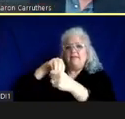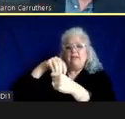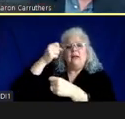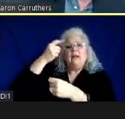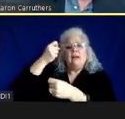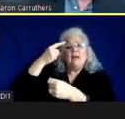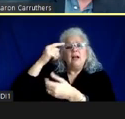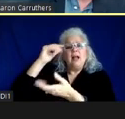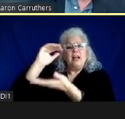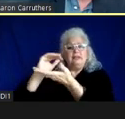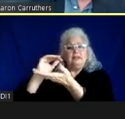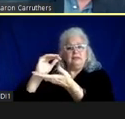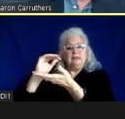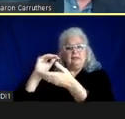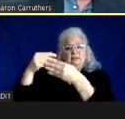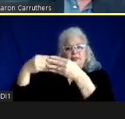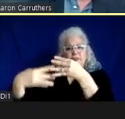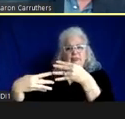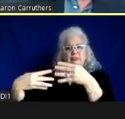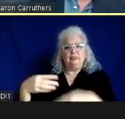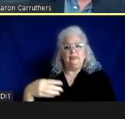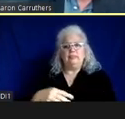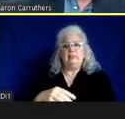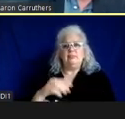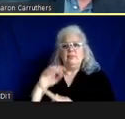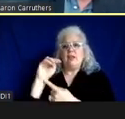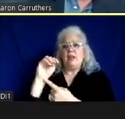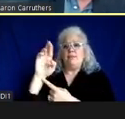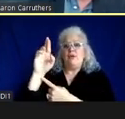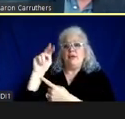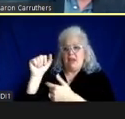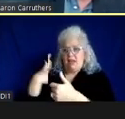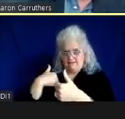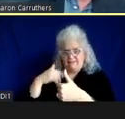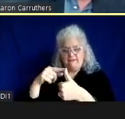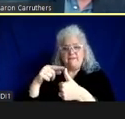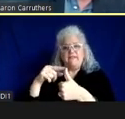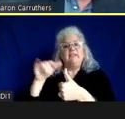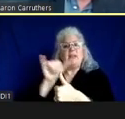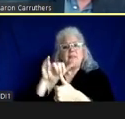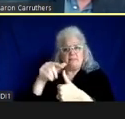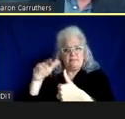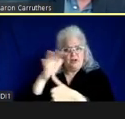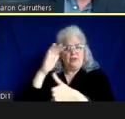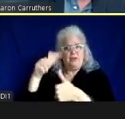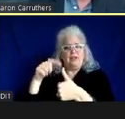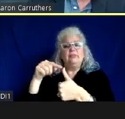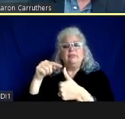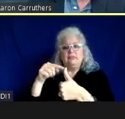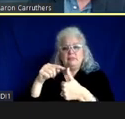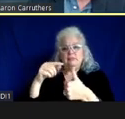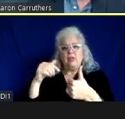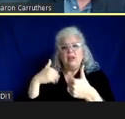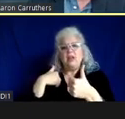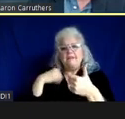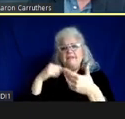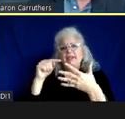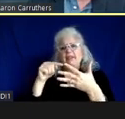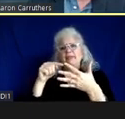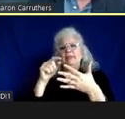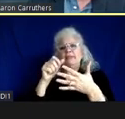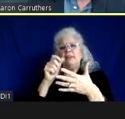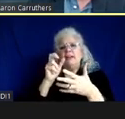transportation of it. So the mRNA is still there, and it's the first ingredient. Then they also have their own proprietary list